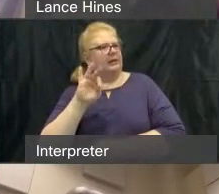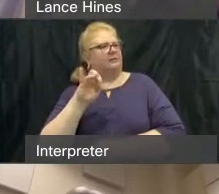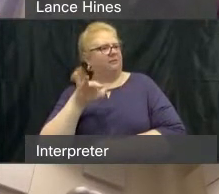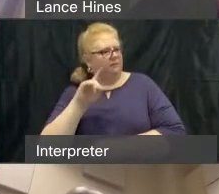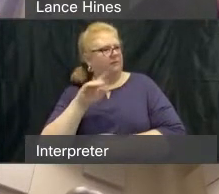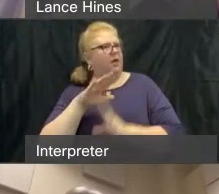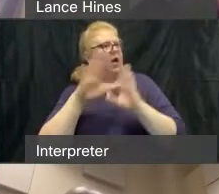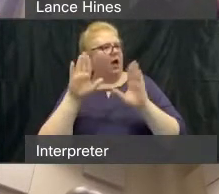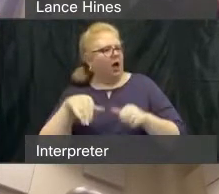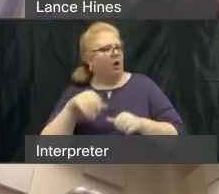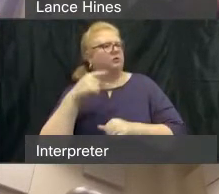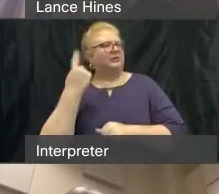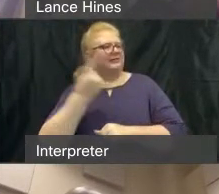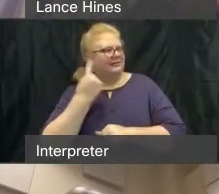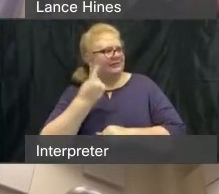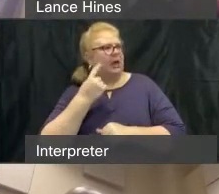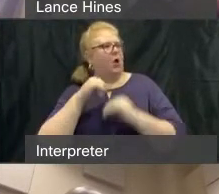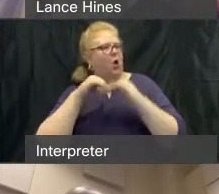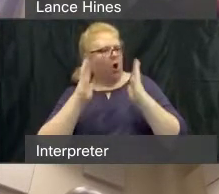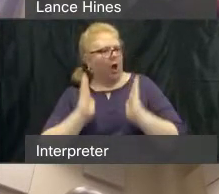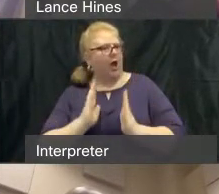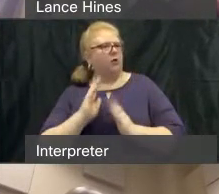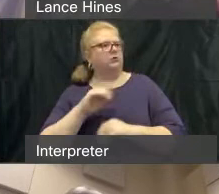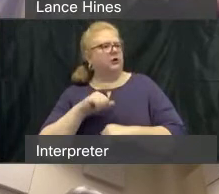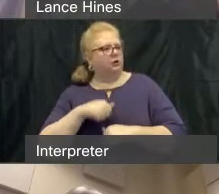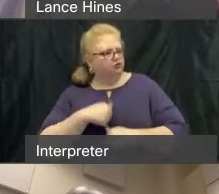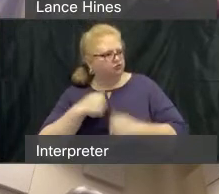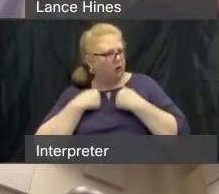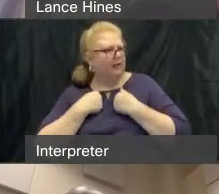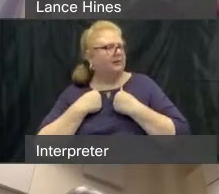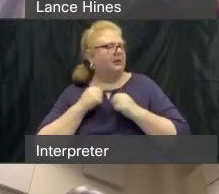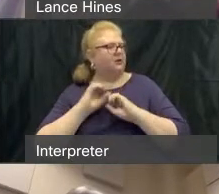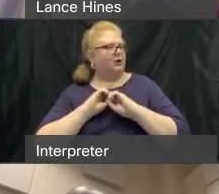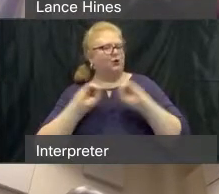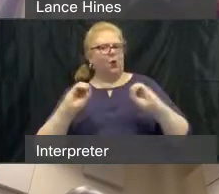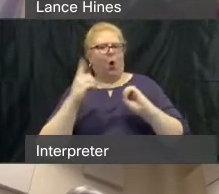family residential. Nobody's gonna jump up and down and call me and